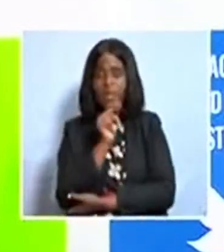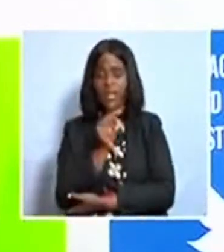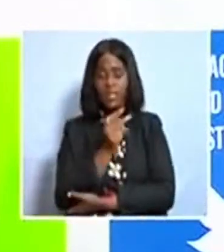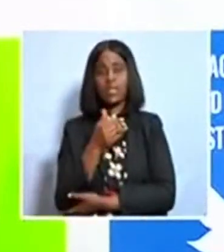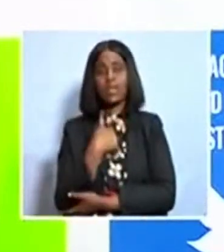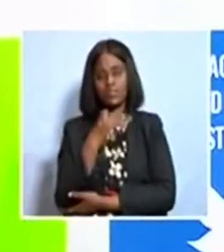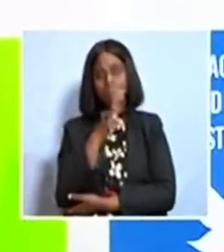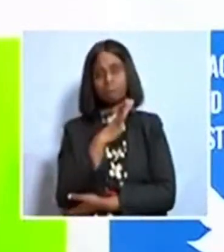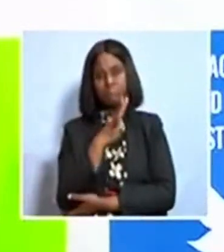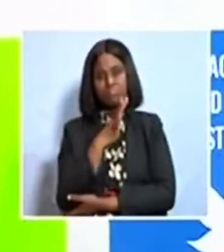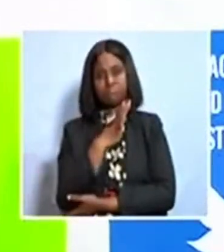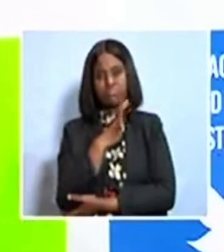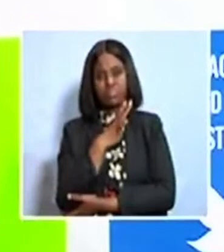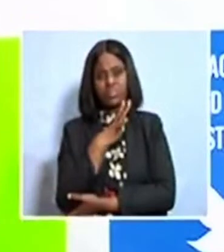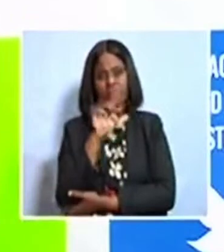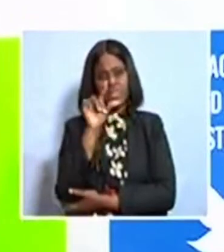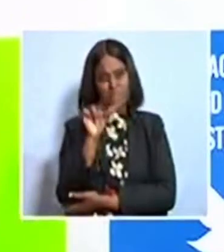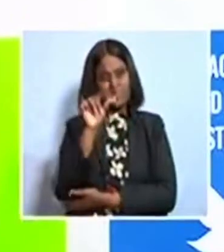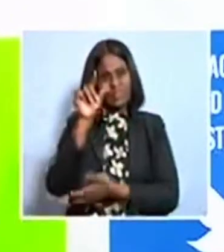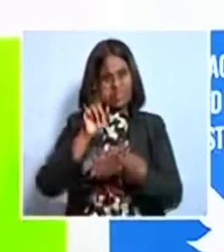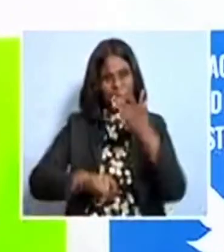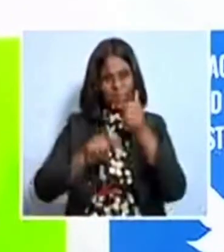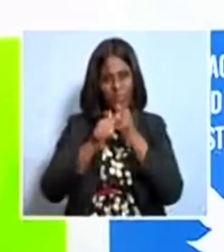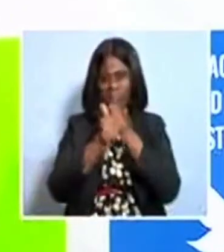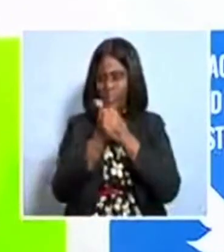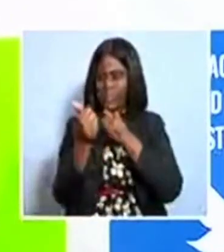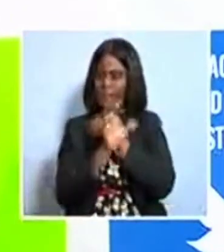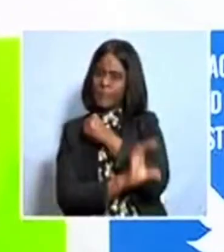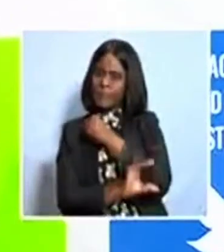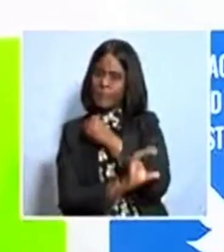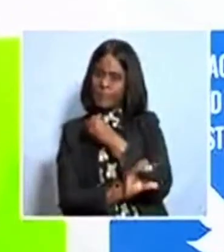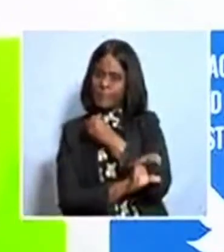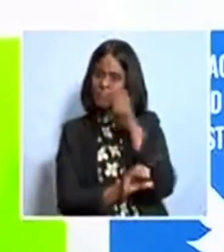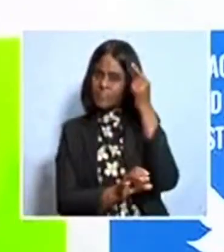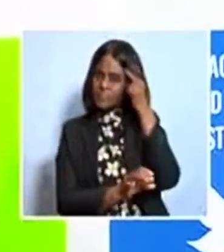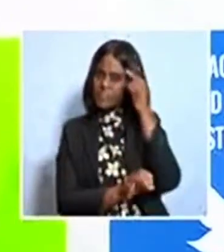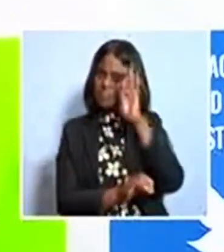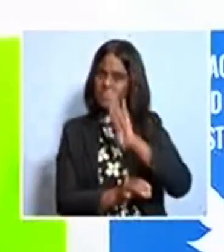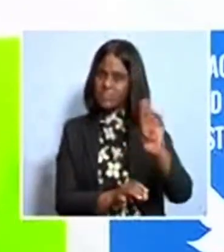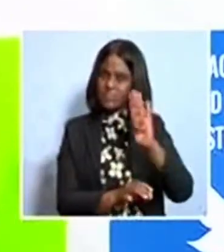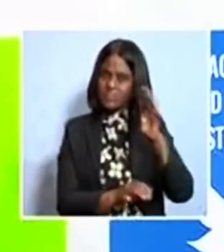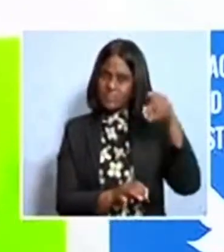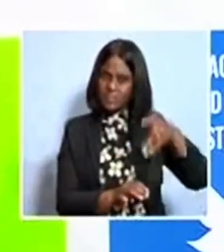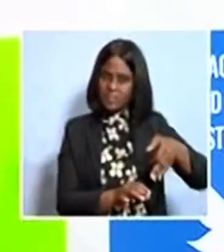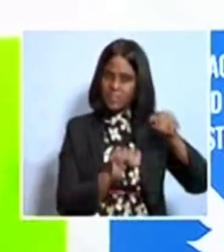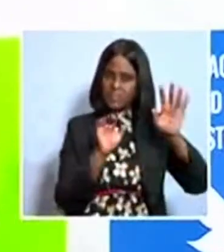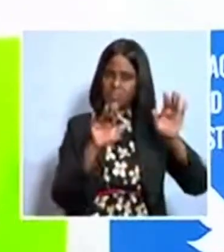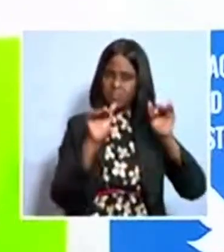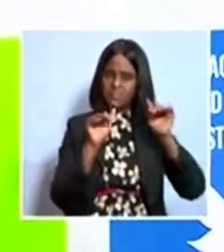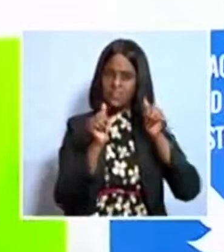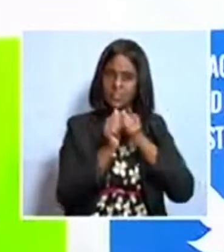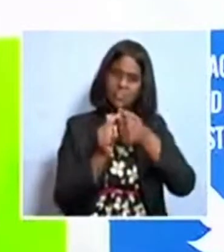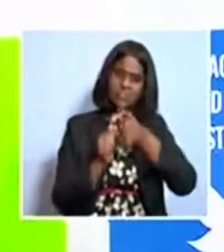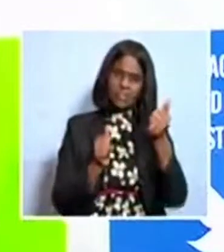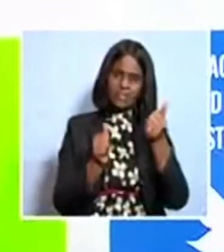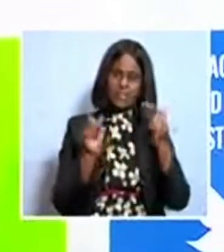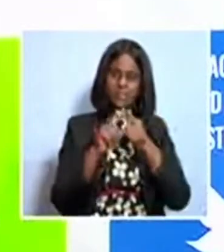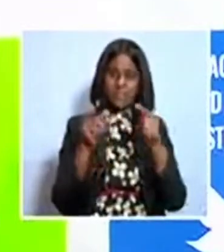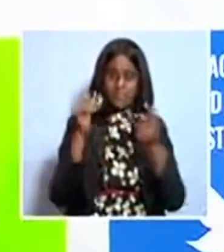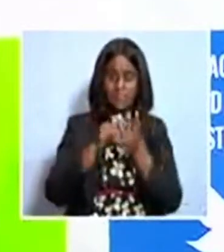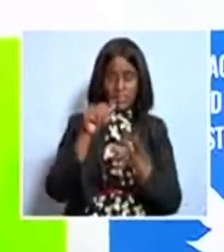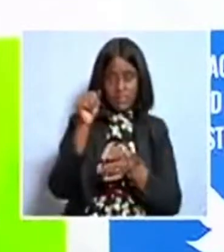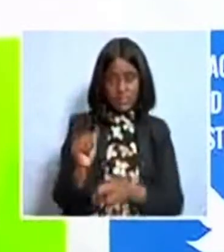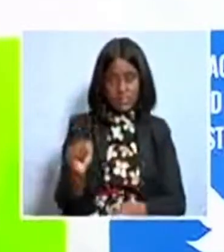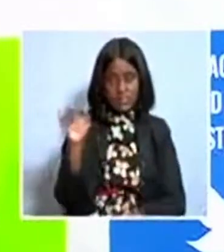fairly cheaper costs compared to other countries, thinking about Botswana, Namibia, Zimbabwe, and so on. But again, Southern